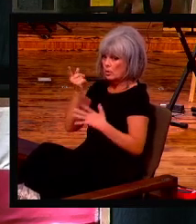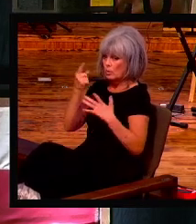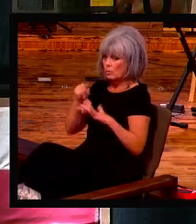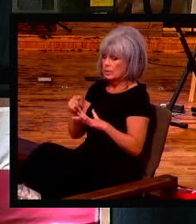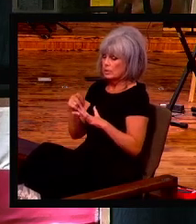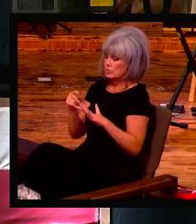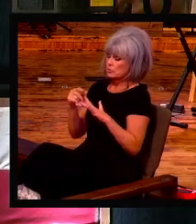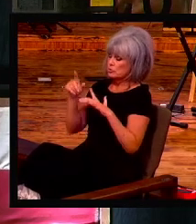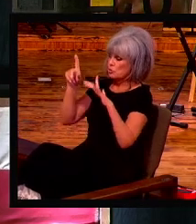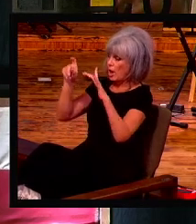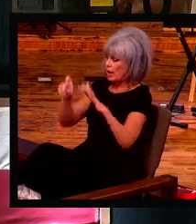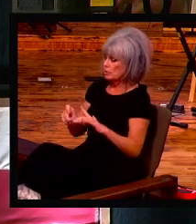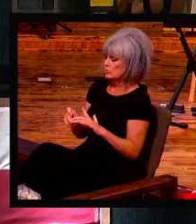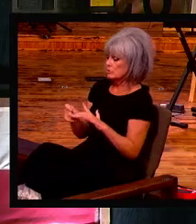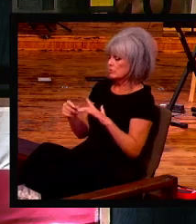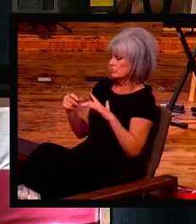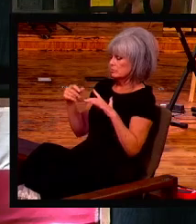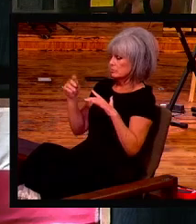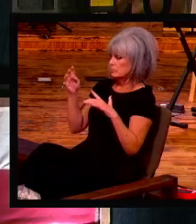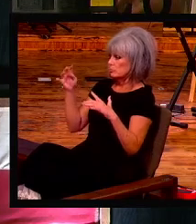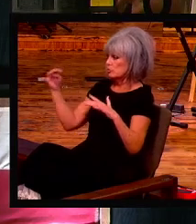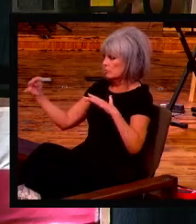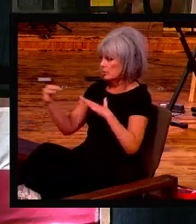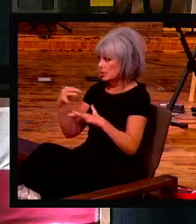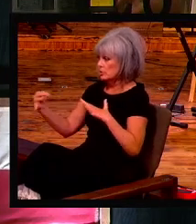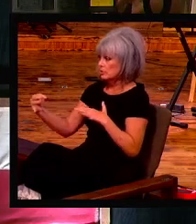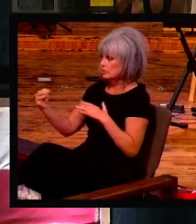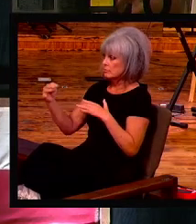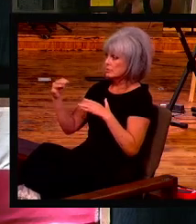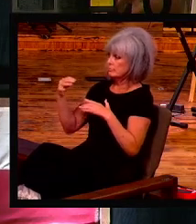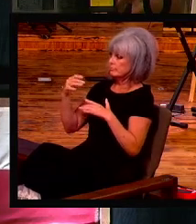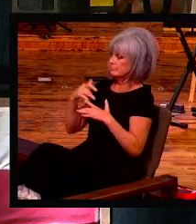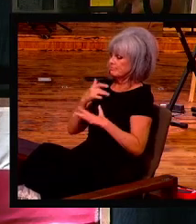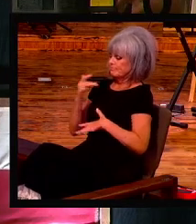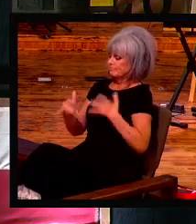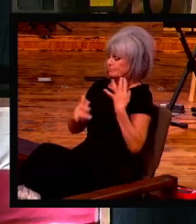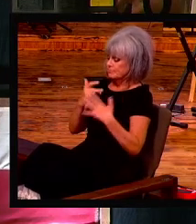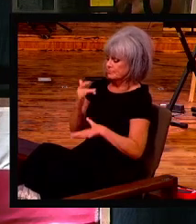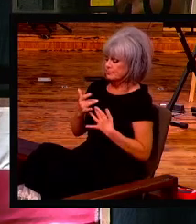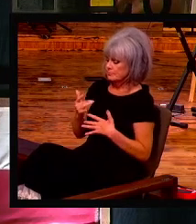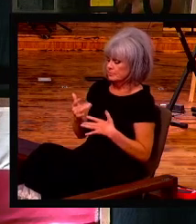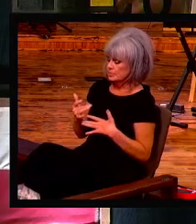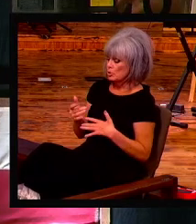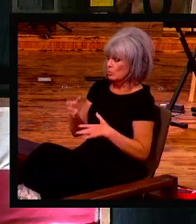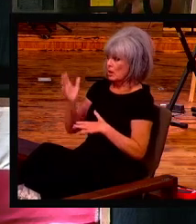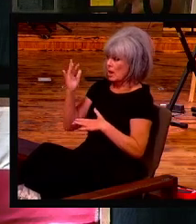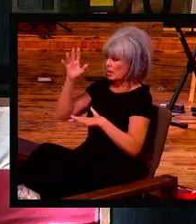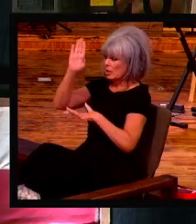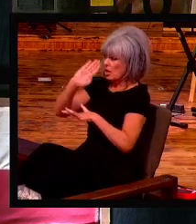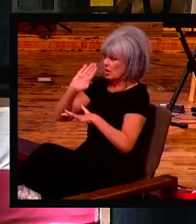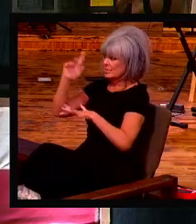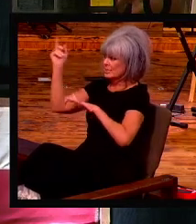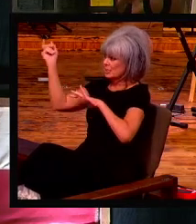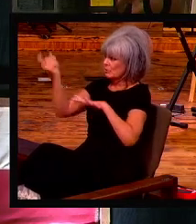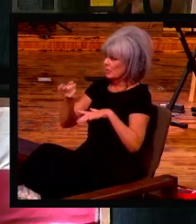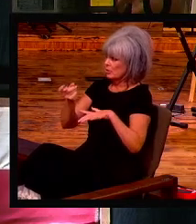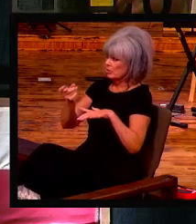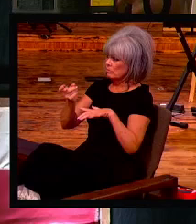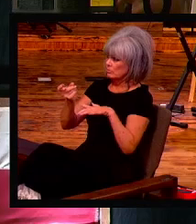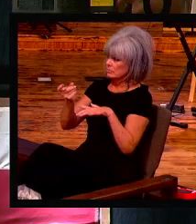kinds, because God is bringing steadfast maturity, strength to you, so that you may be perfect and complete, lacking